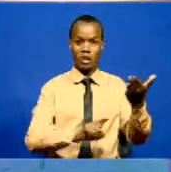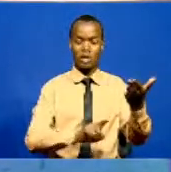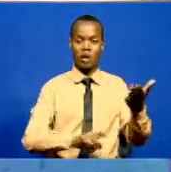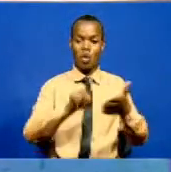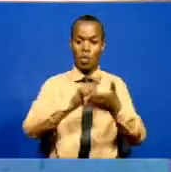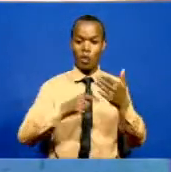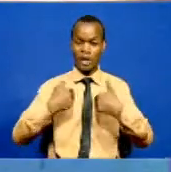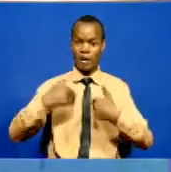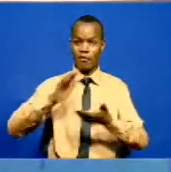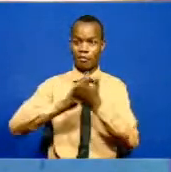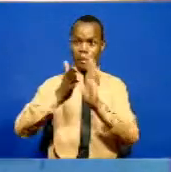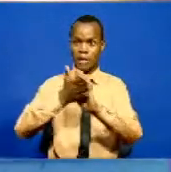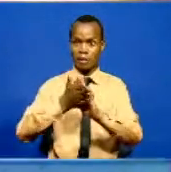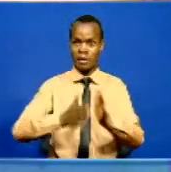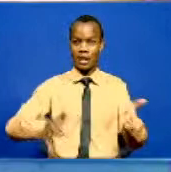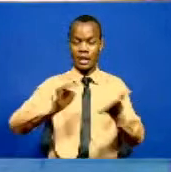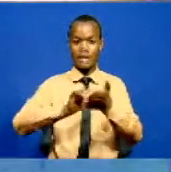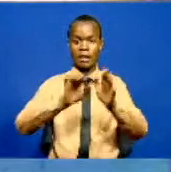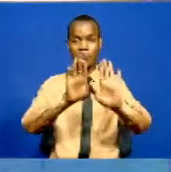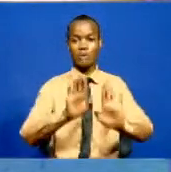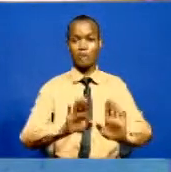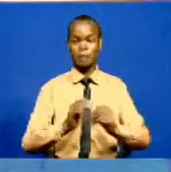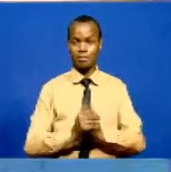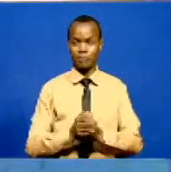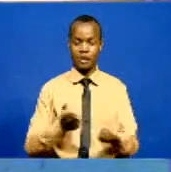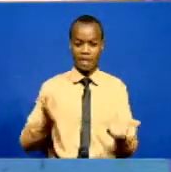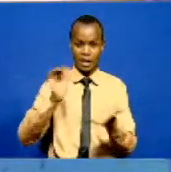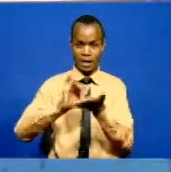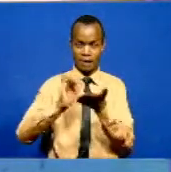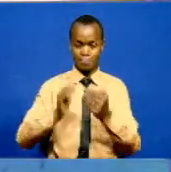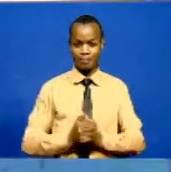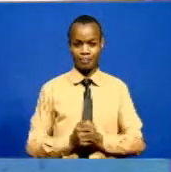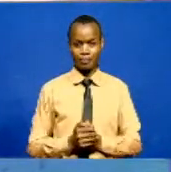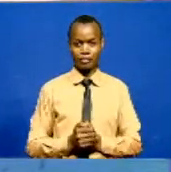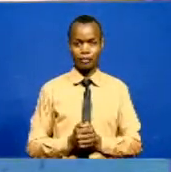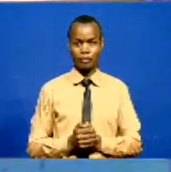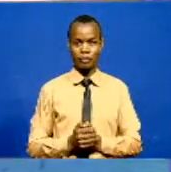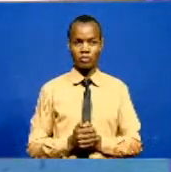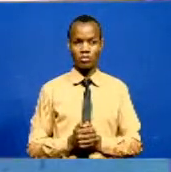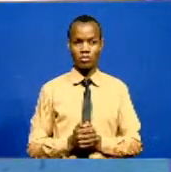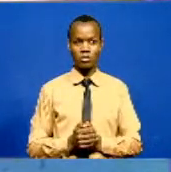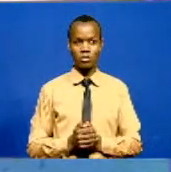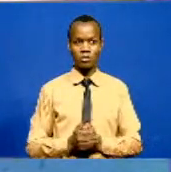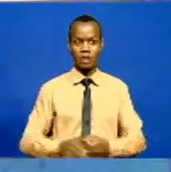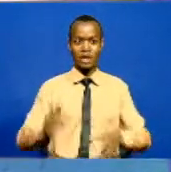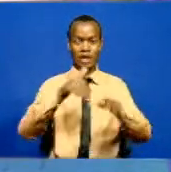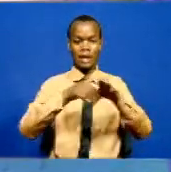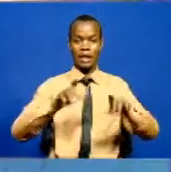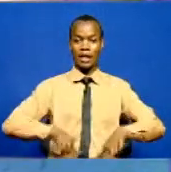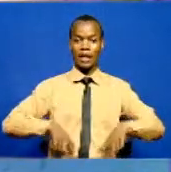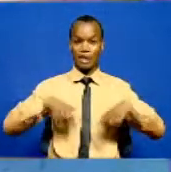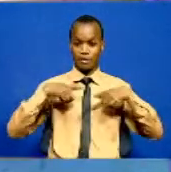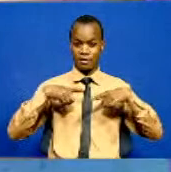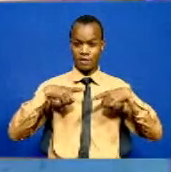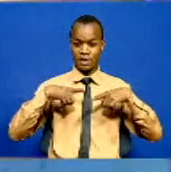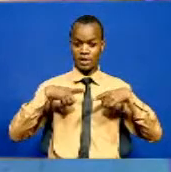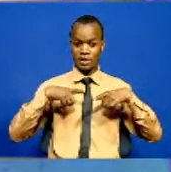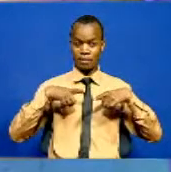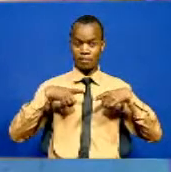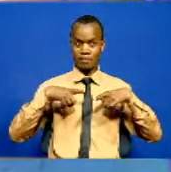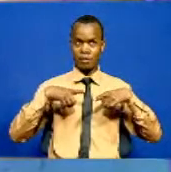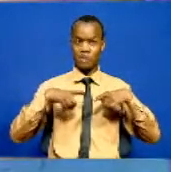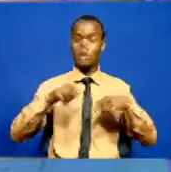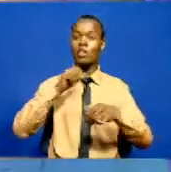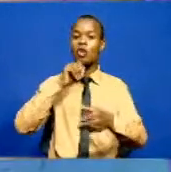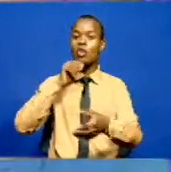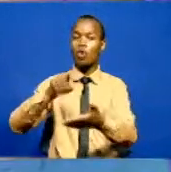become that counts. I repeat again. In life, it is not